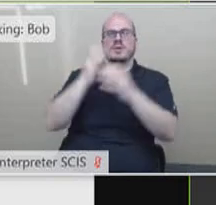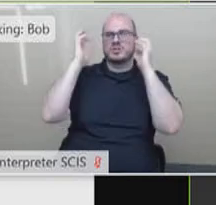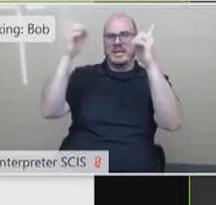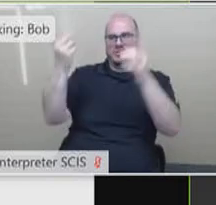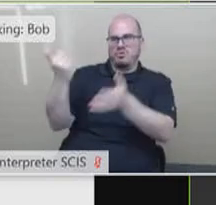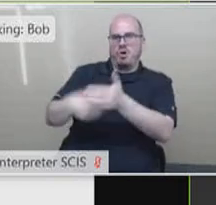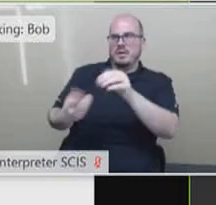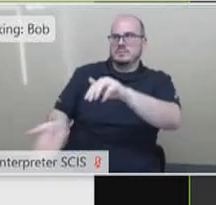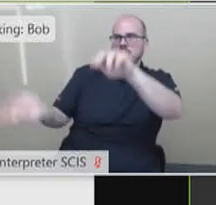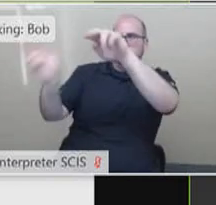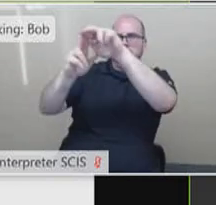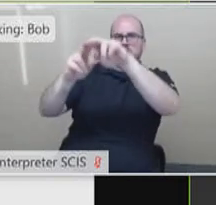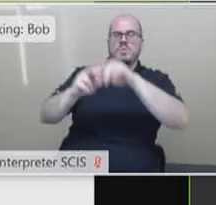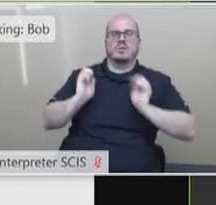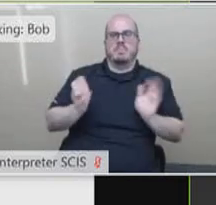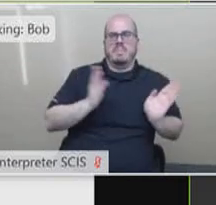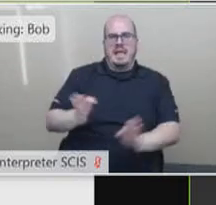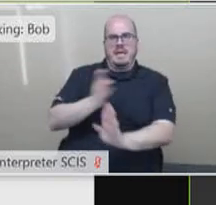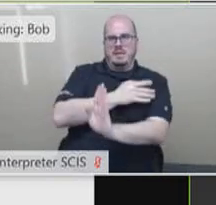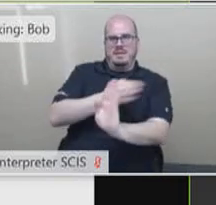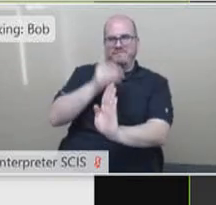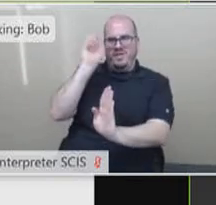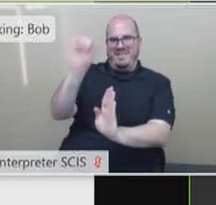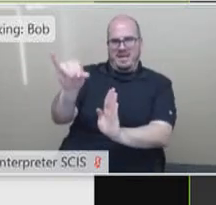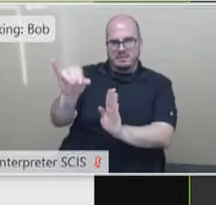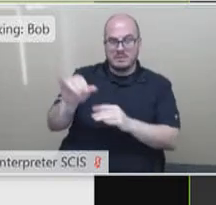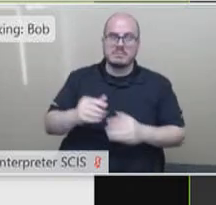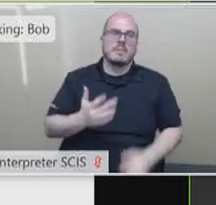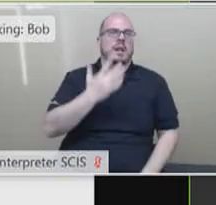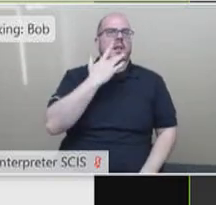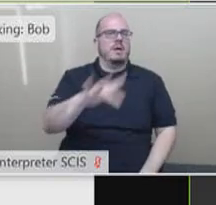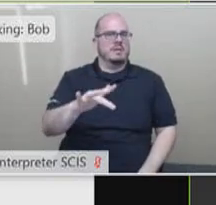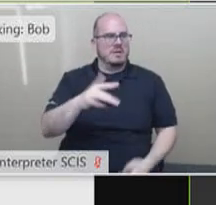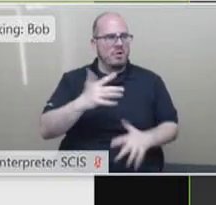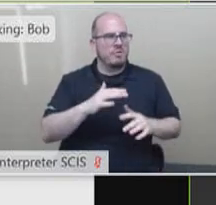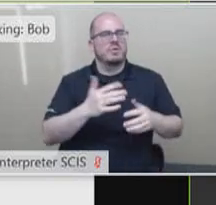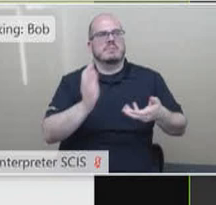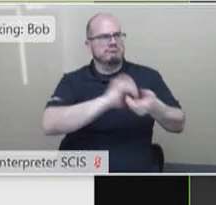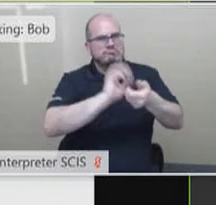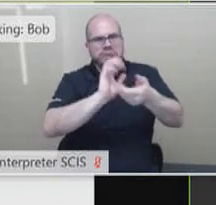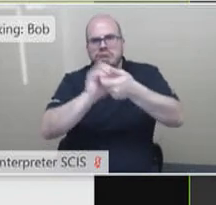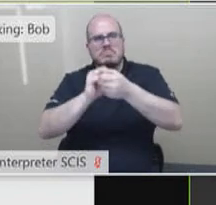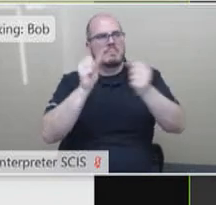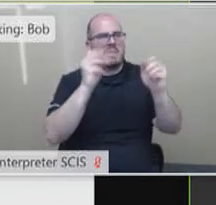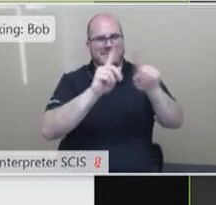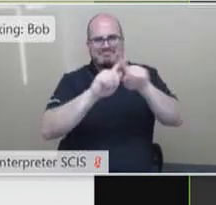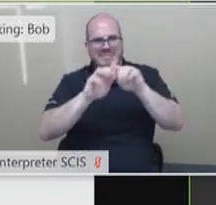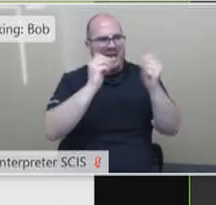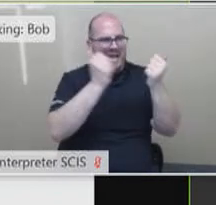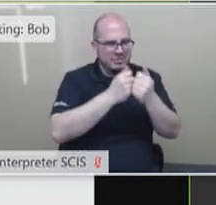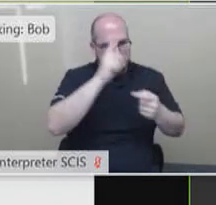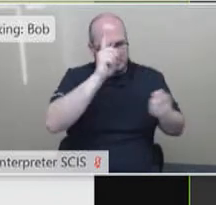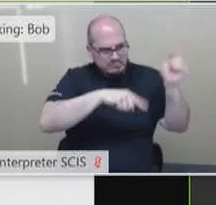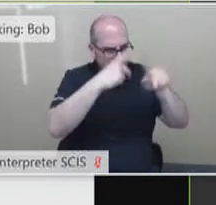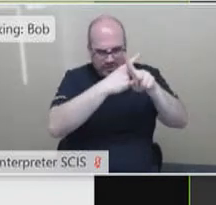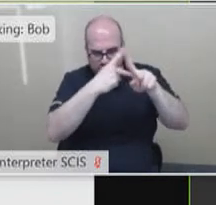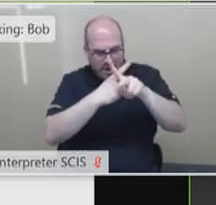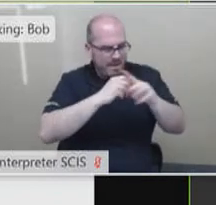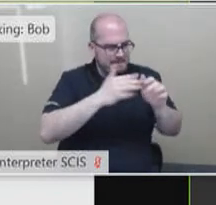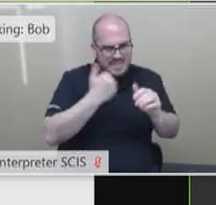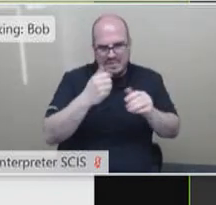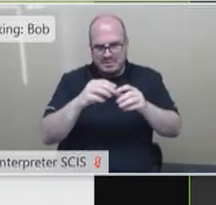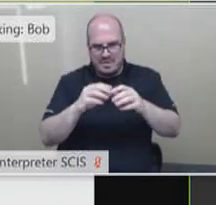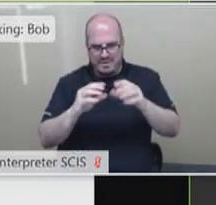for the city. So luckily, we had done a lot of the planning work with the agencies, and we have an idea going forward of what some of